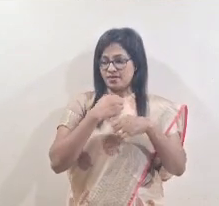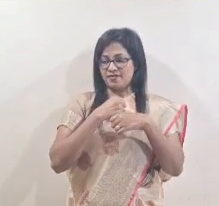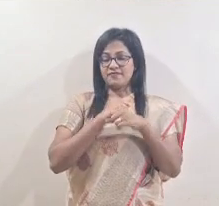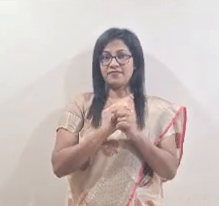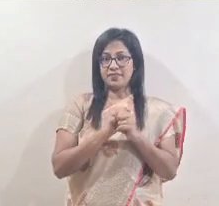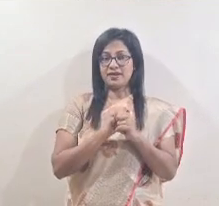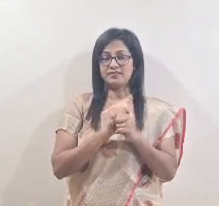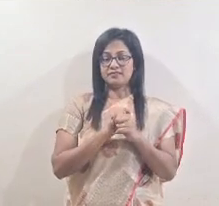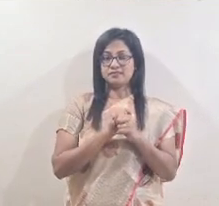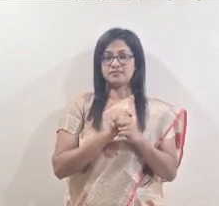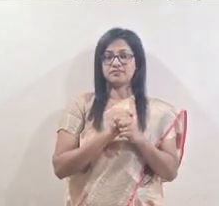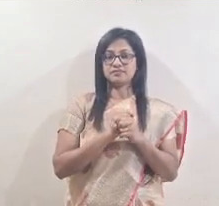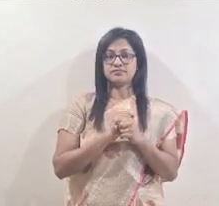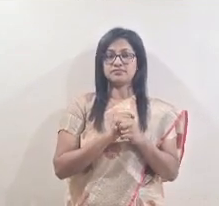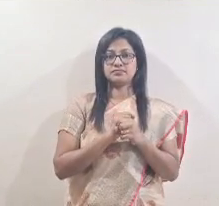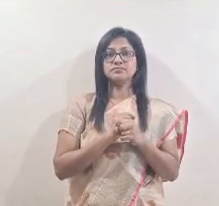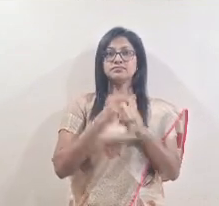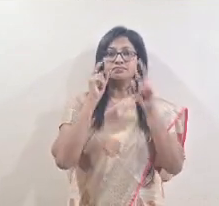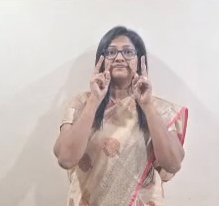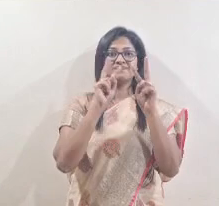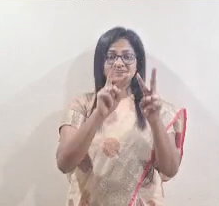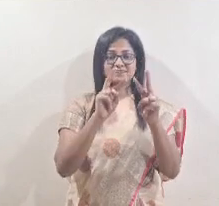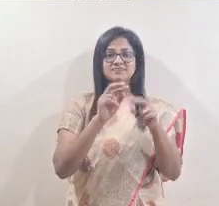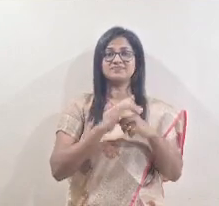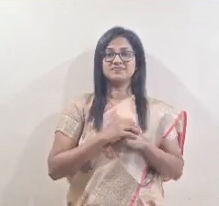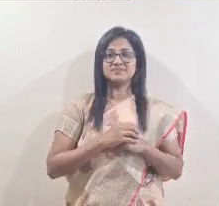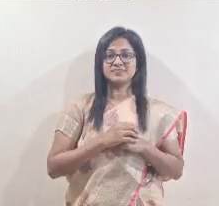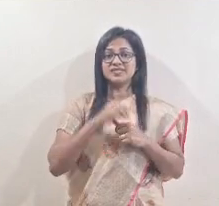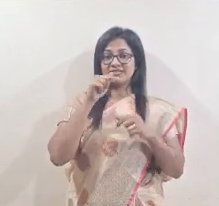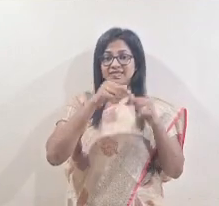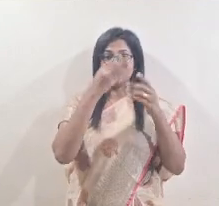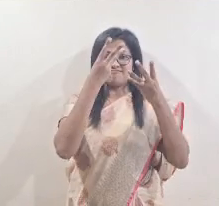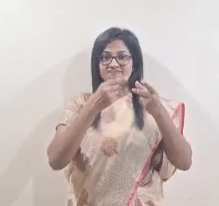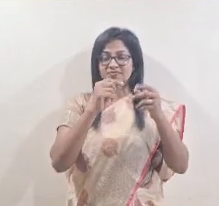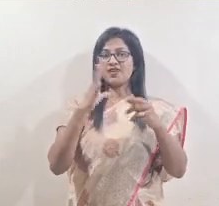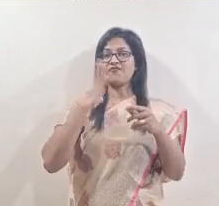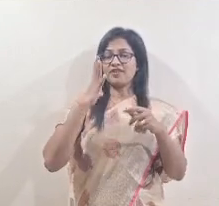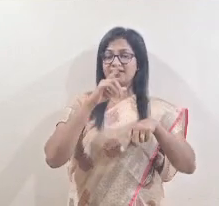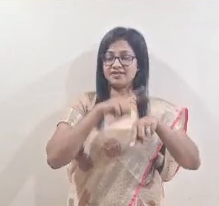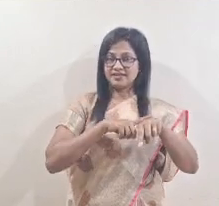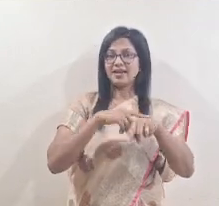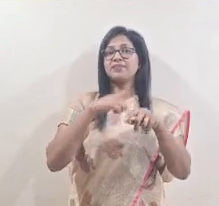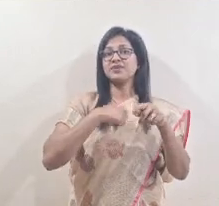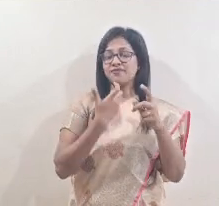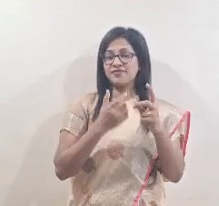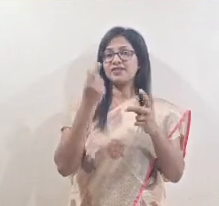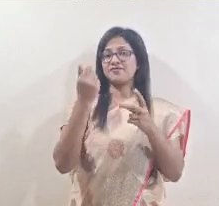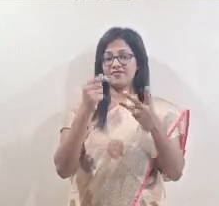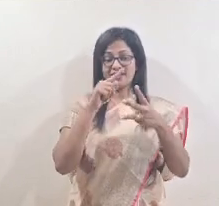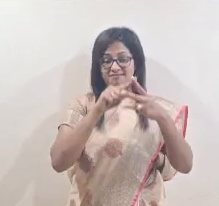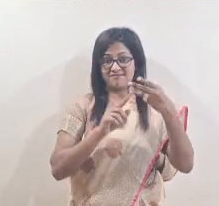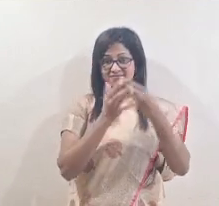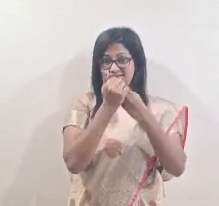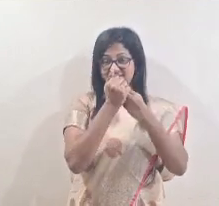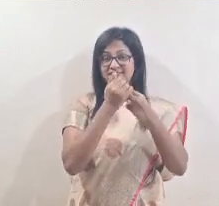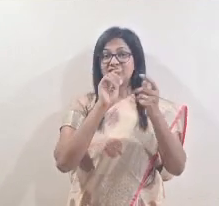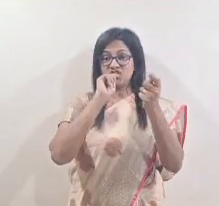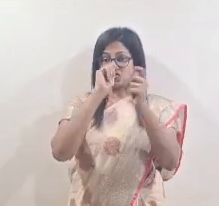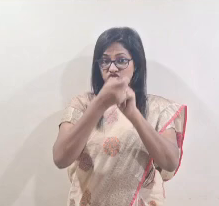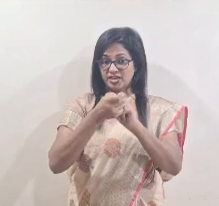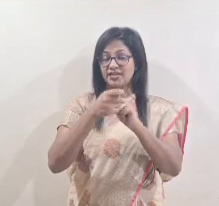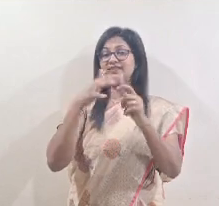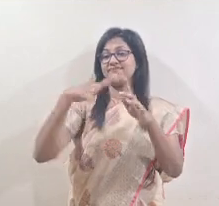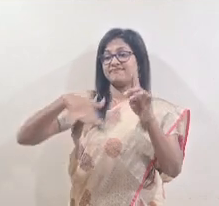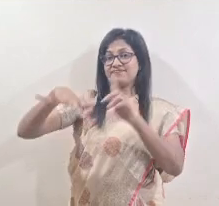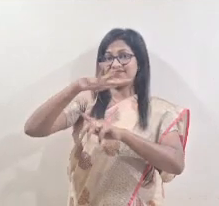developed so we can see that these parameters, waiting time, comfort, and fare, if we change the situation based